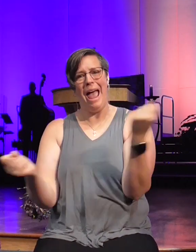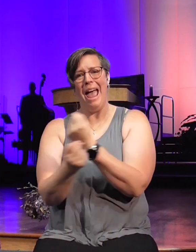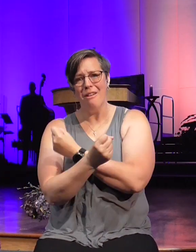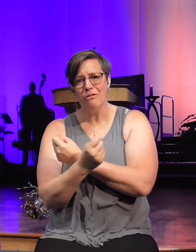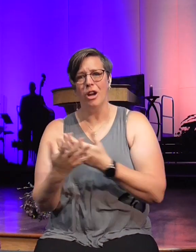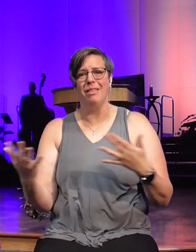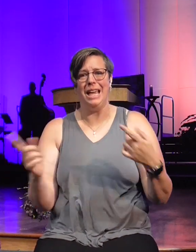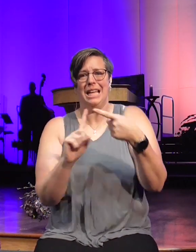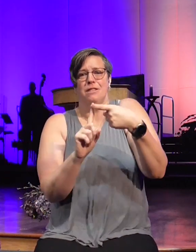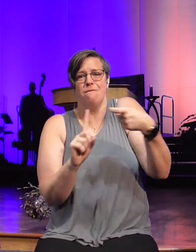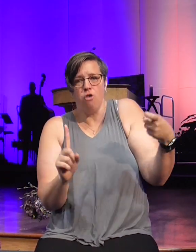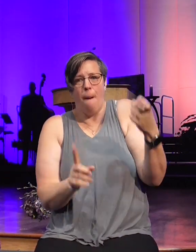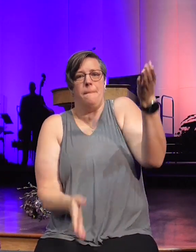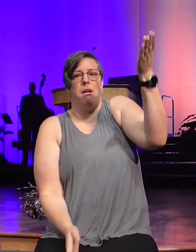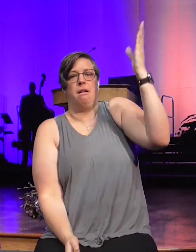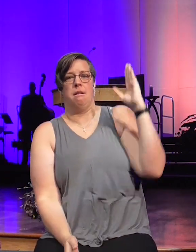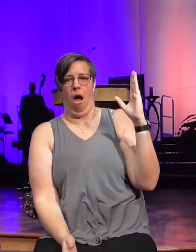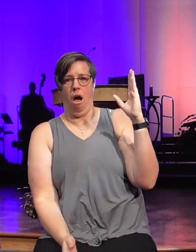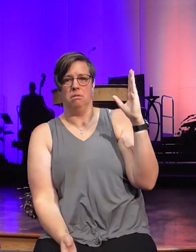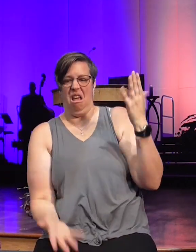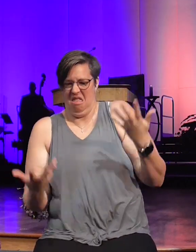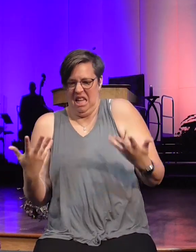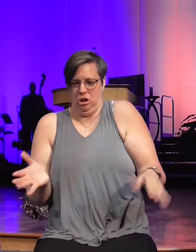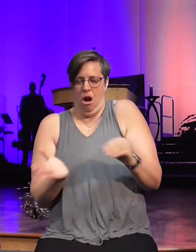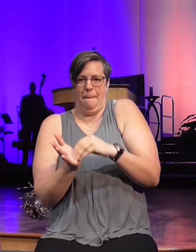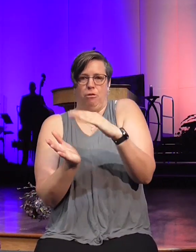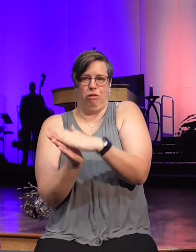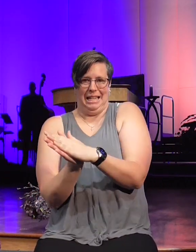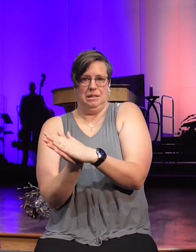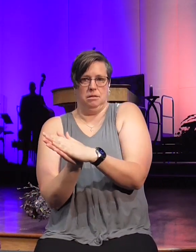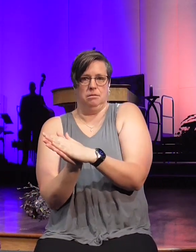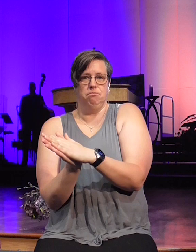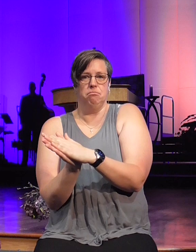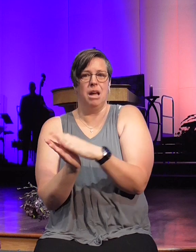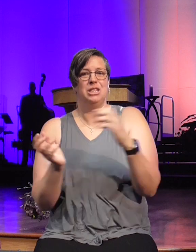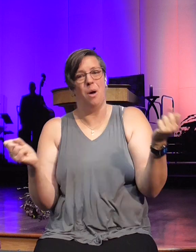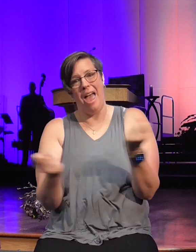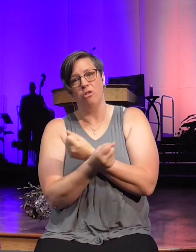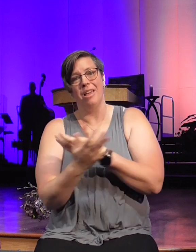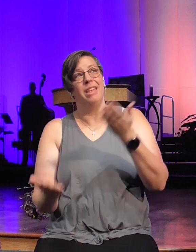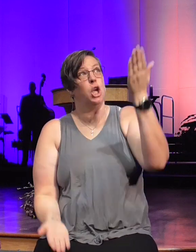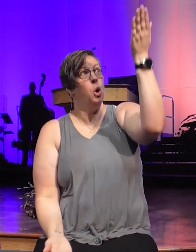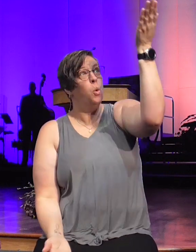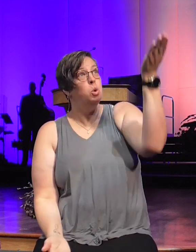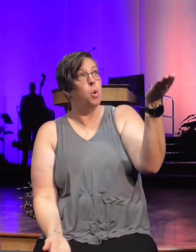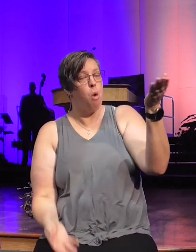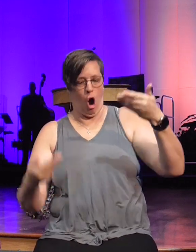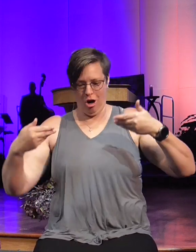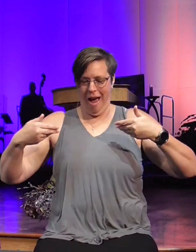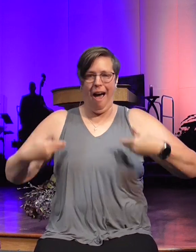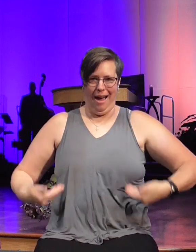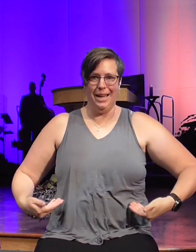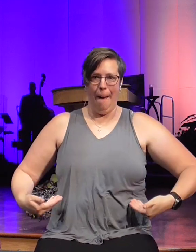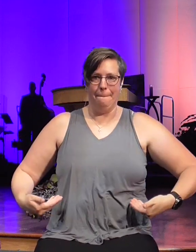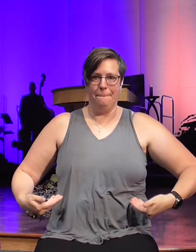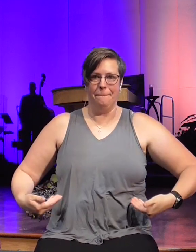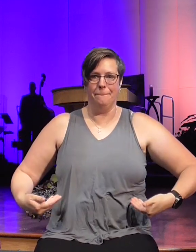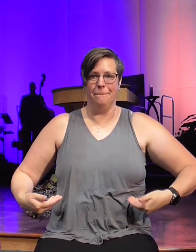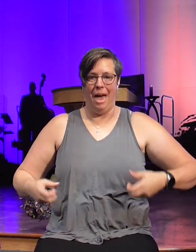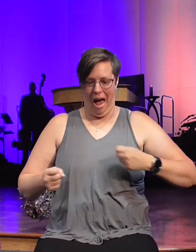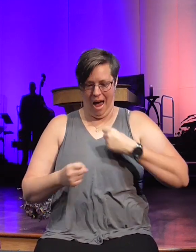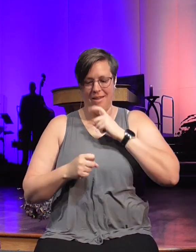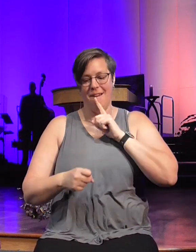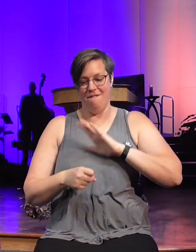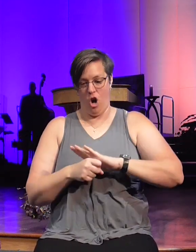God, has been written. So everything that you are, I am, I affirm, is God in